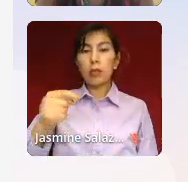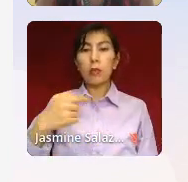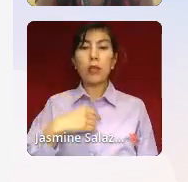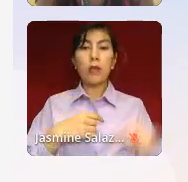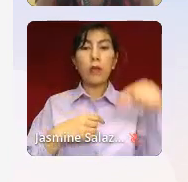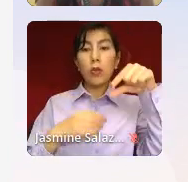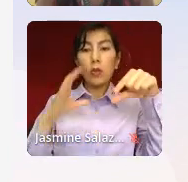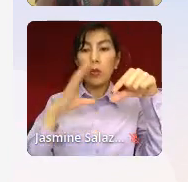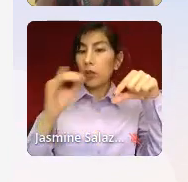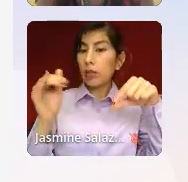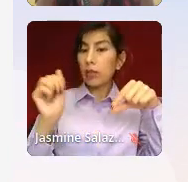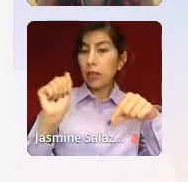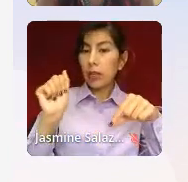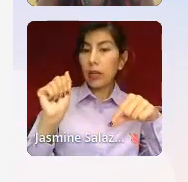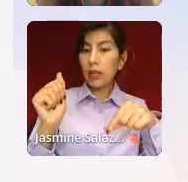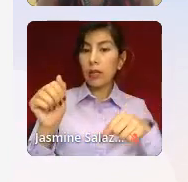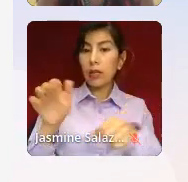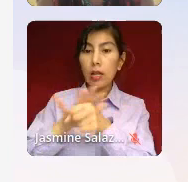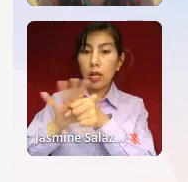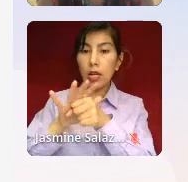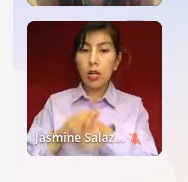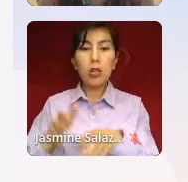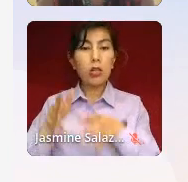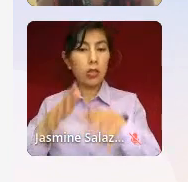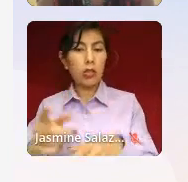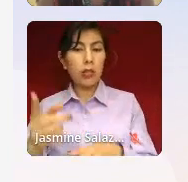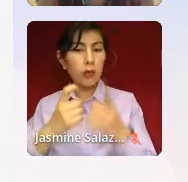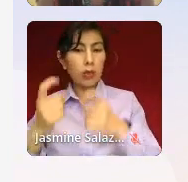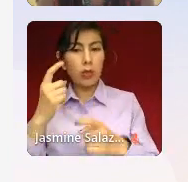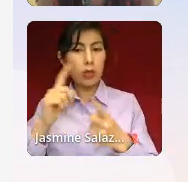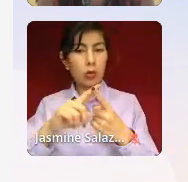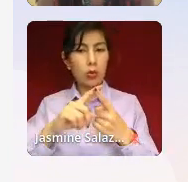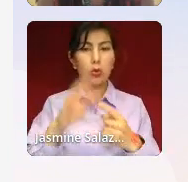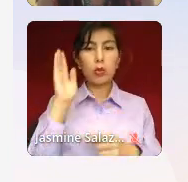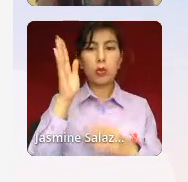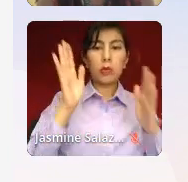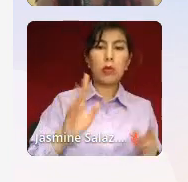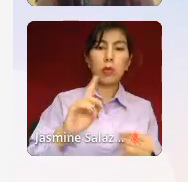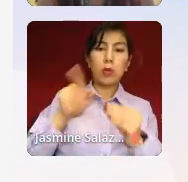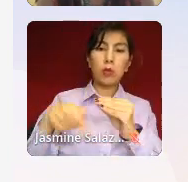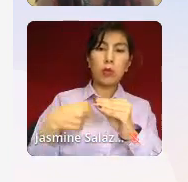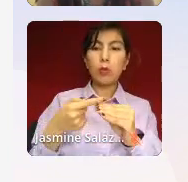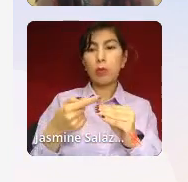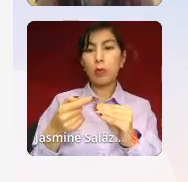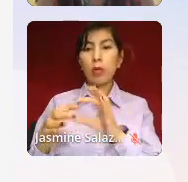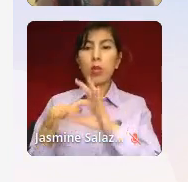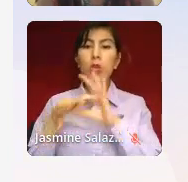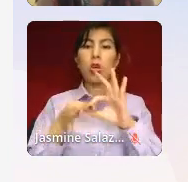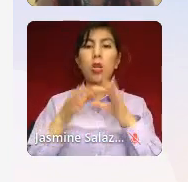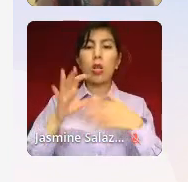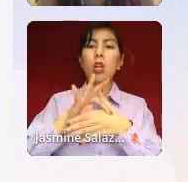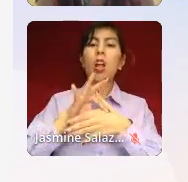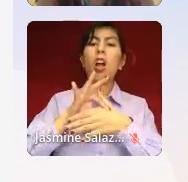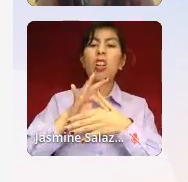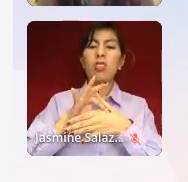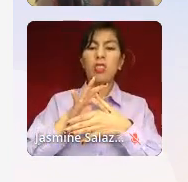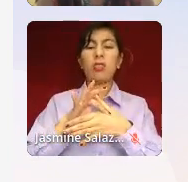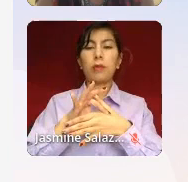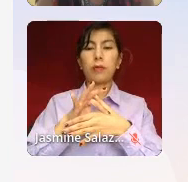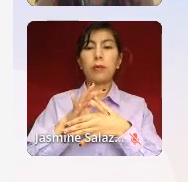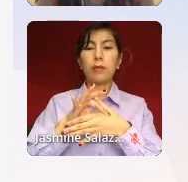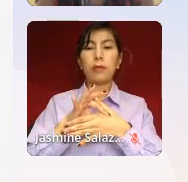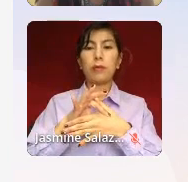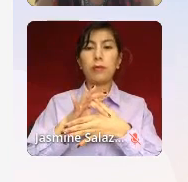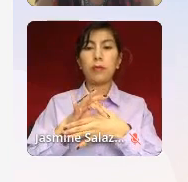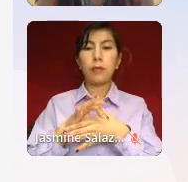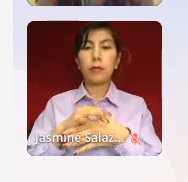where you can leave questions for the speaker about content, okay? Please reserve